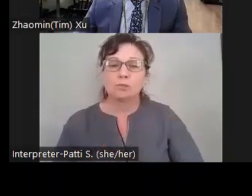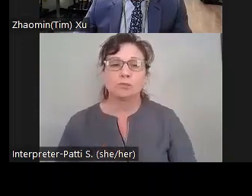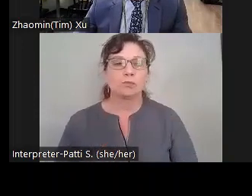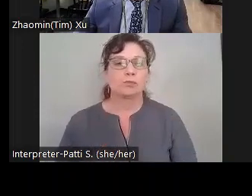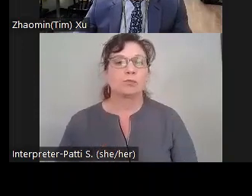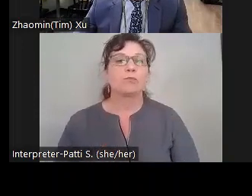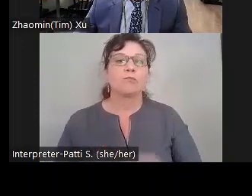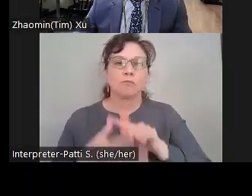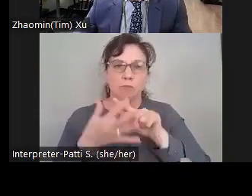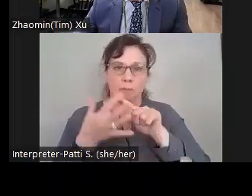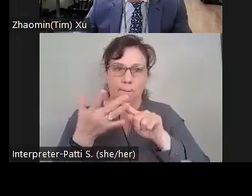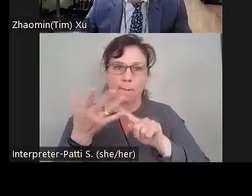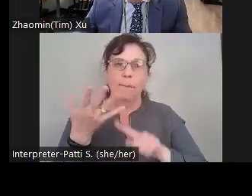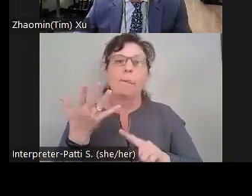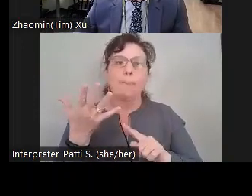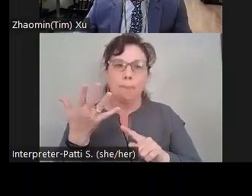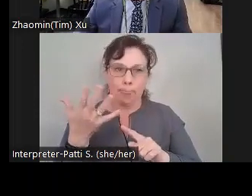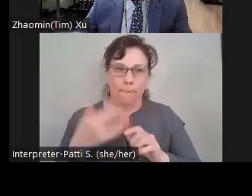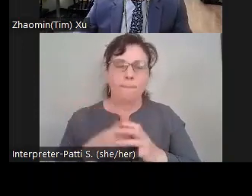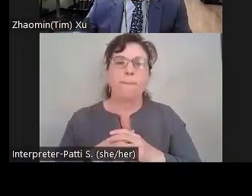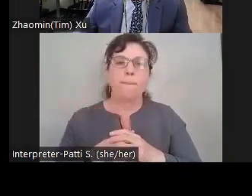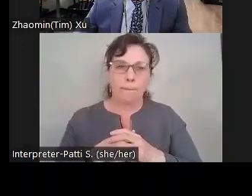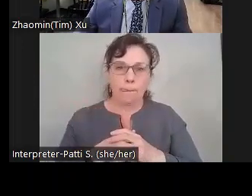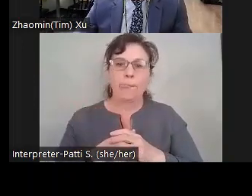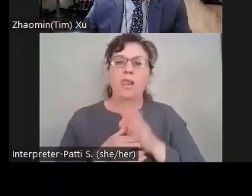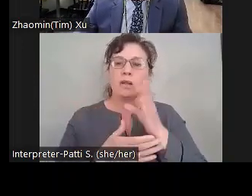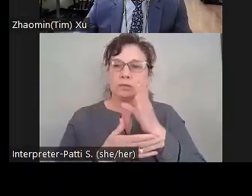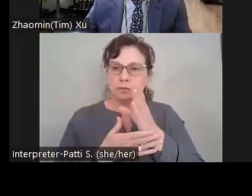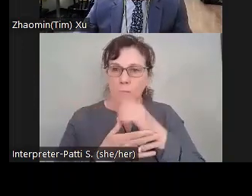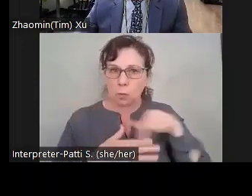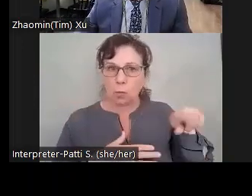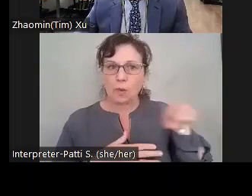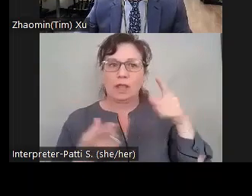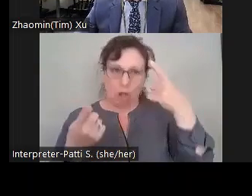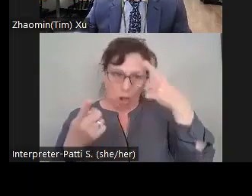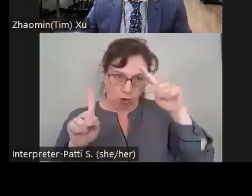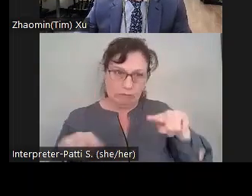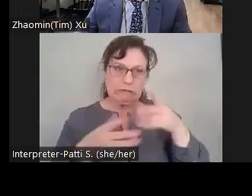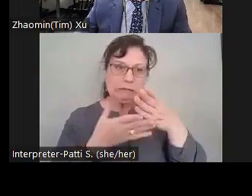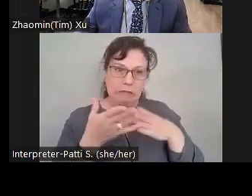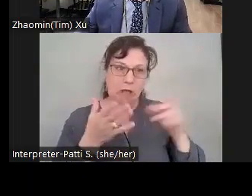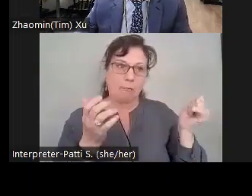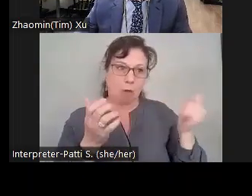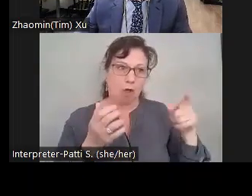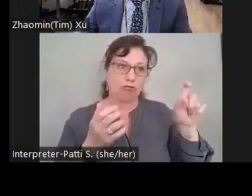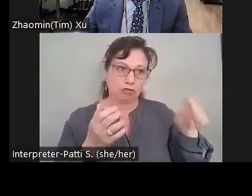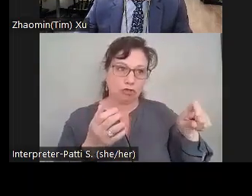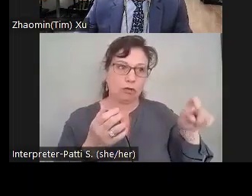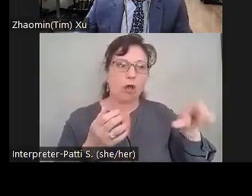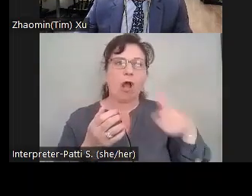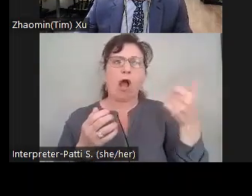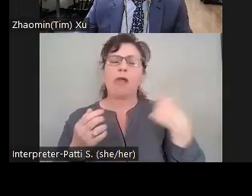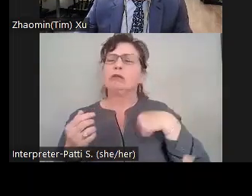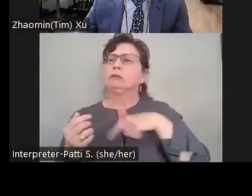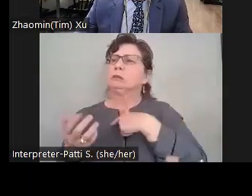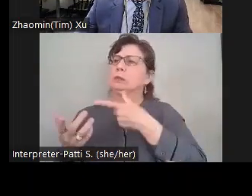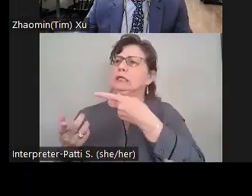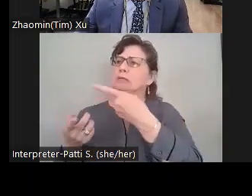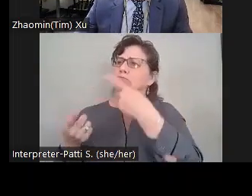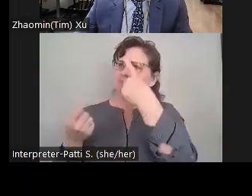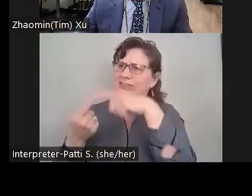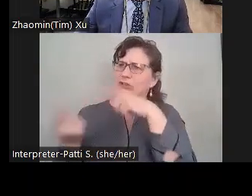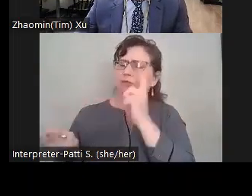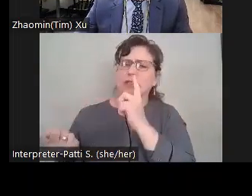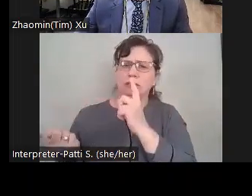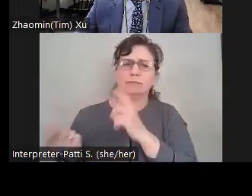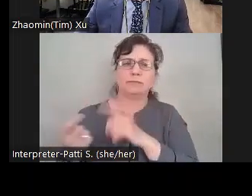There are some patient populations where we all agree they should get screened, and others are a little more controversial. So HIV positive